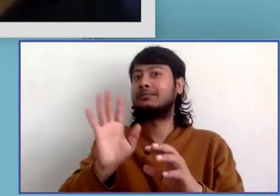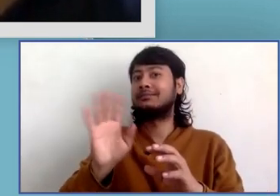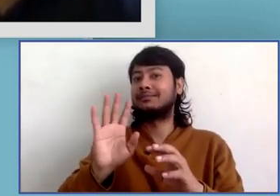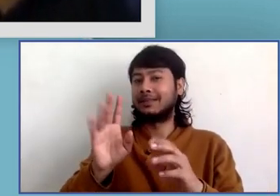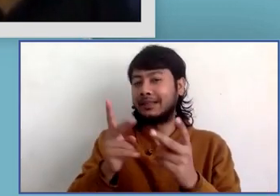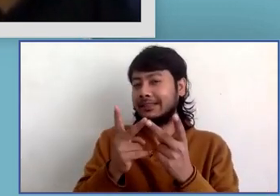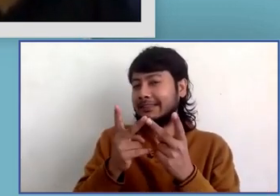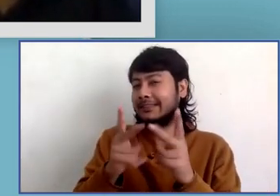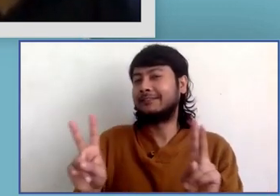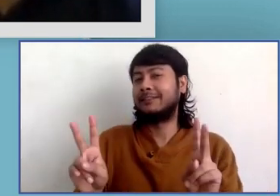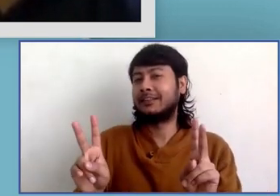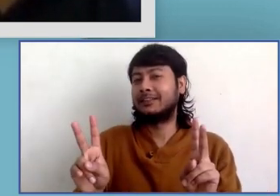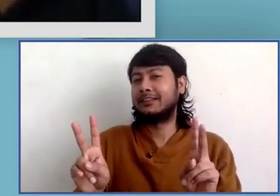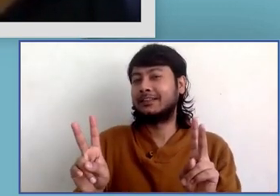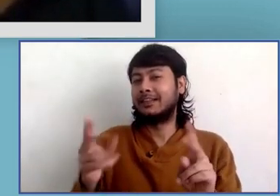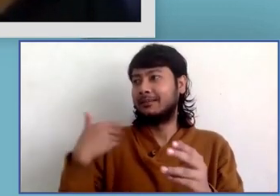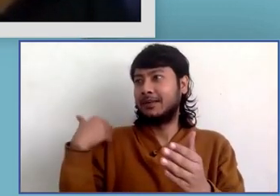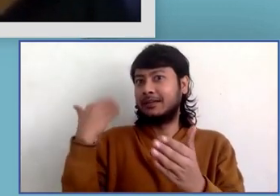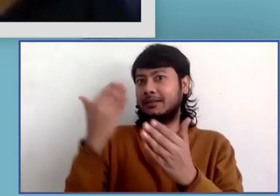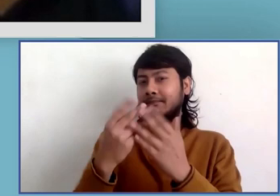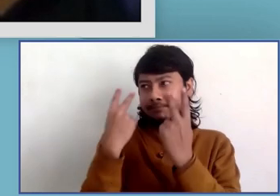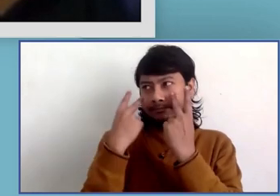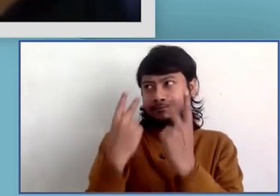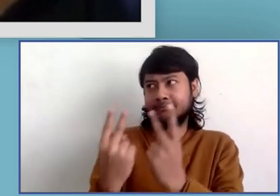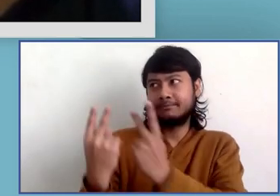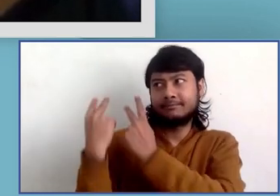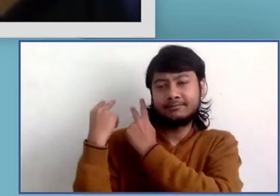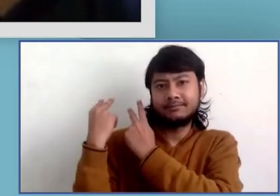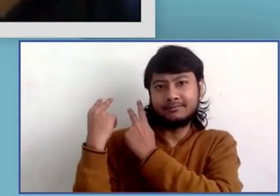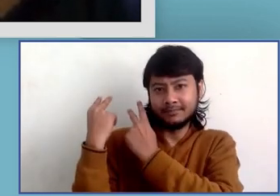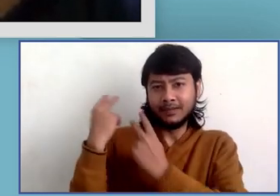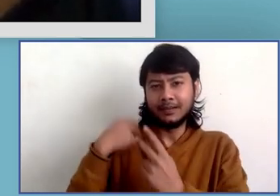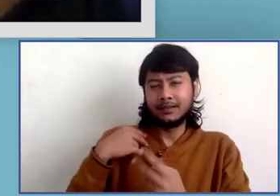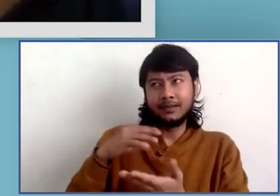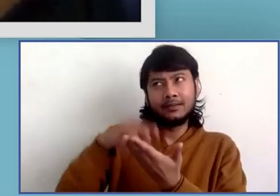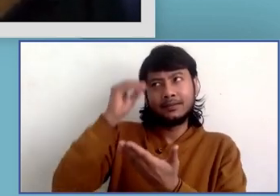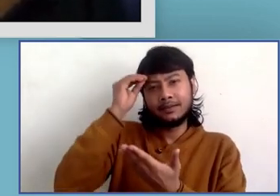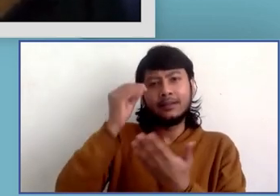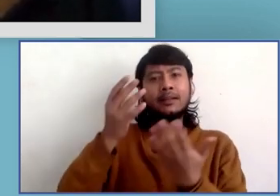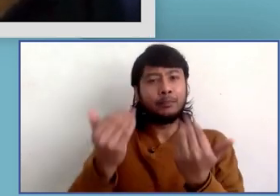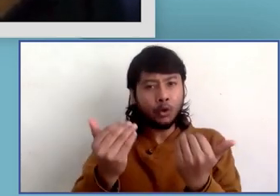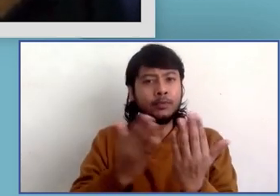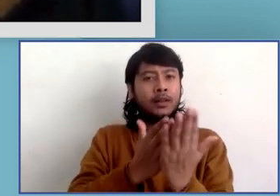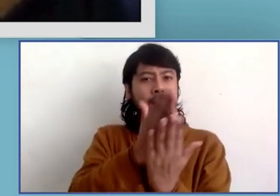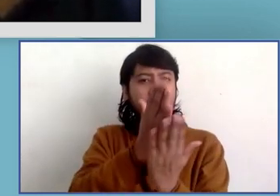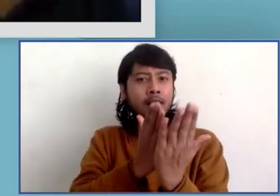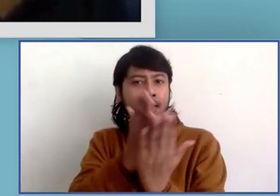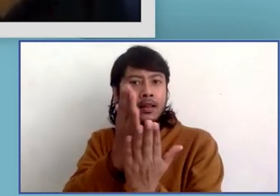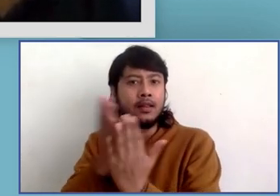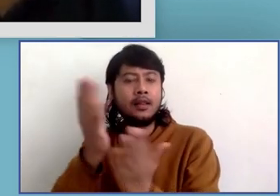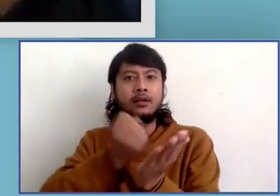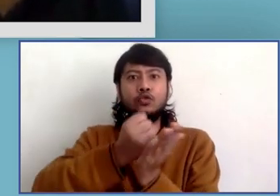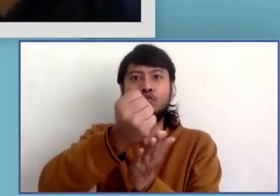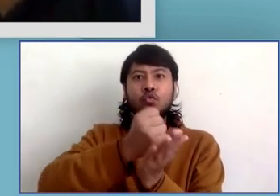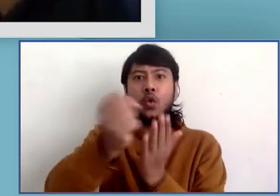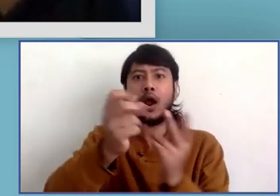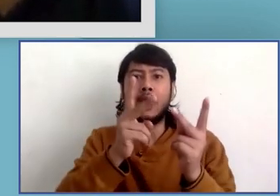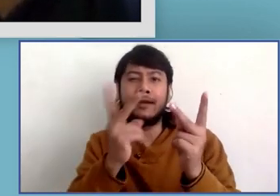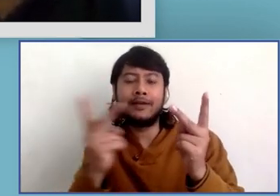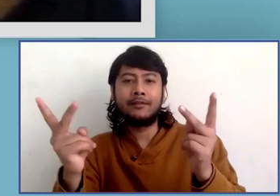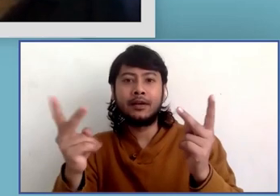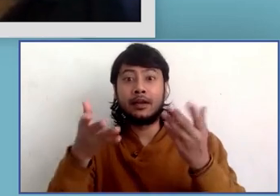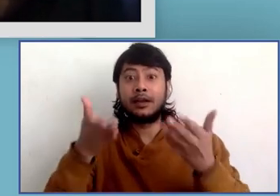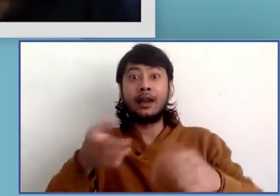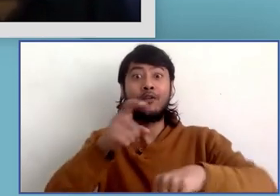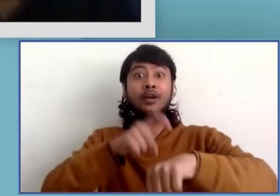experience tells me it's a good chance to try new things and learn new things because we won't have this kind of